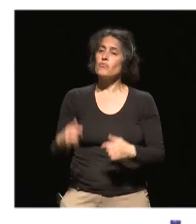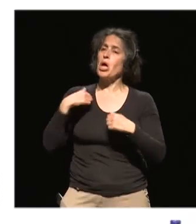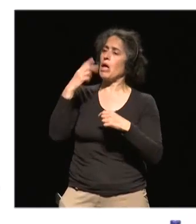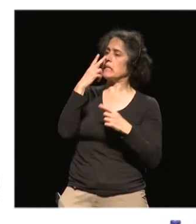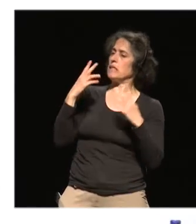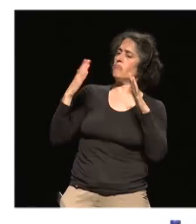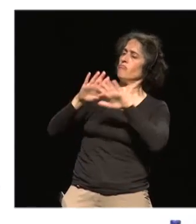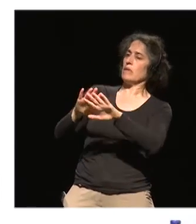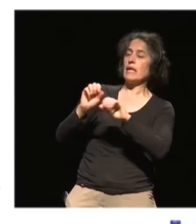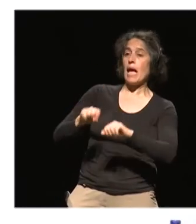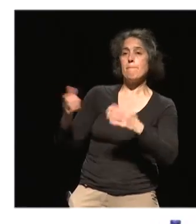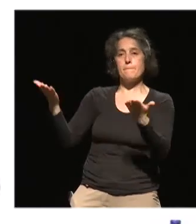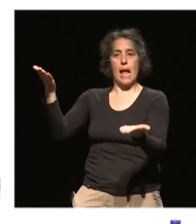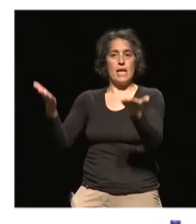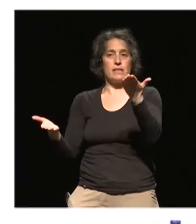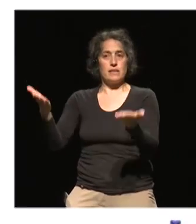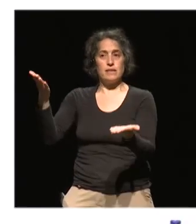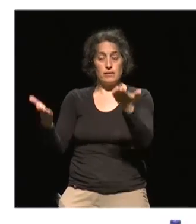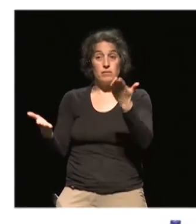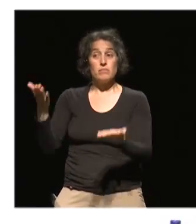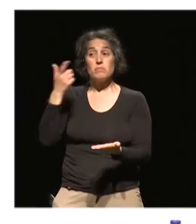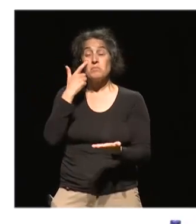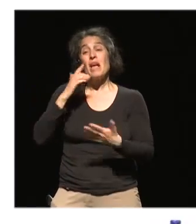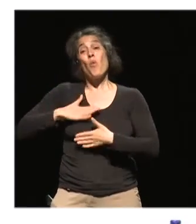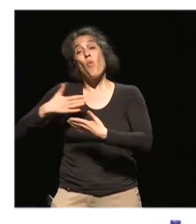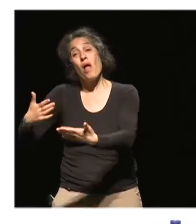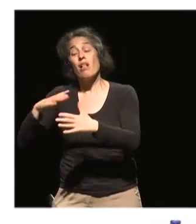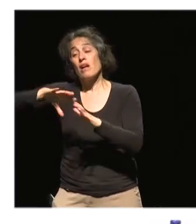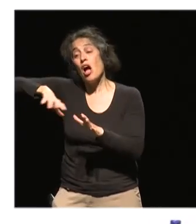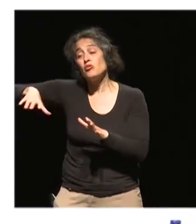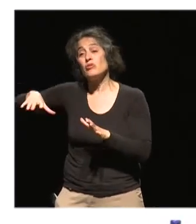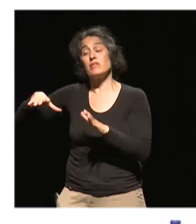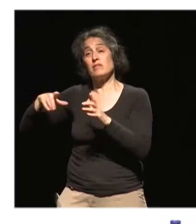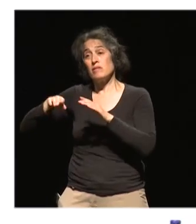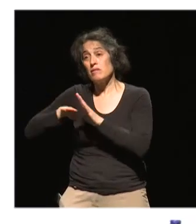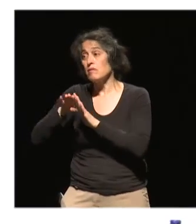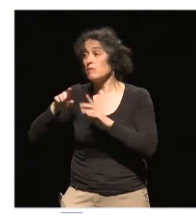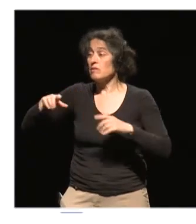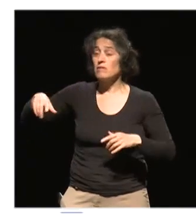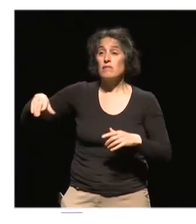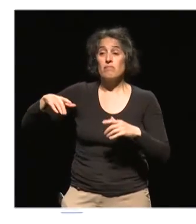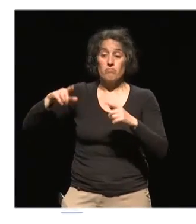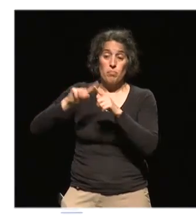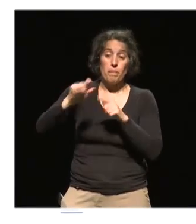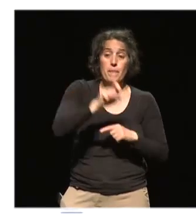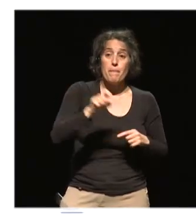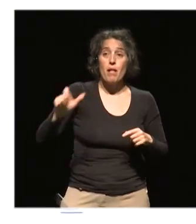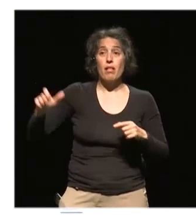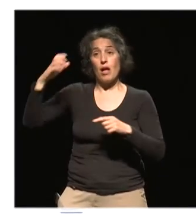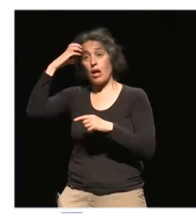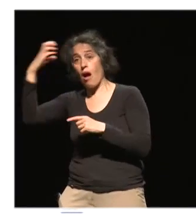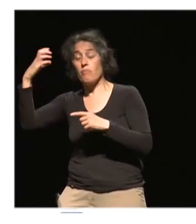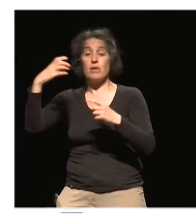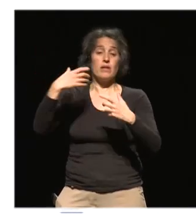here. There can be a balance if there is a willingness from across the board. And from our side as a country, there is a lot